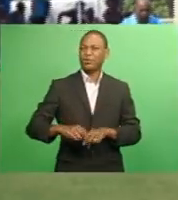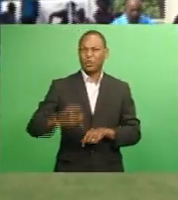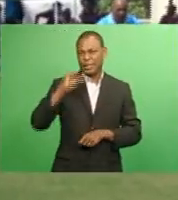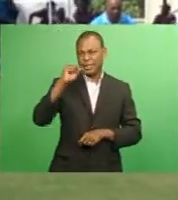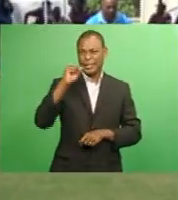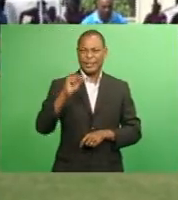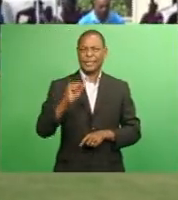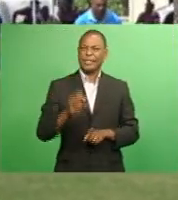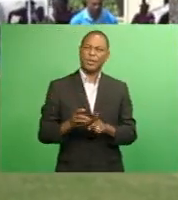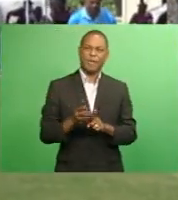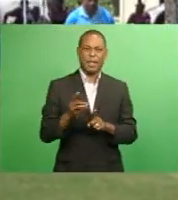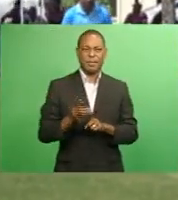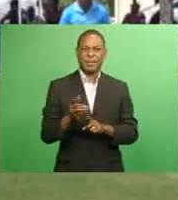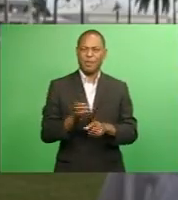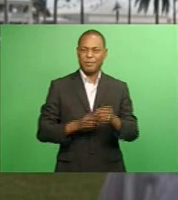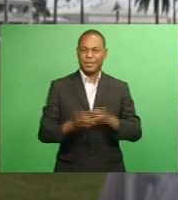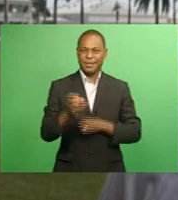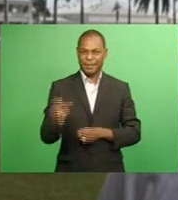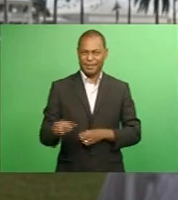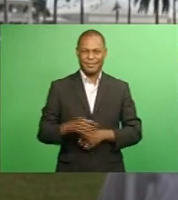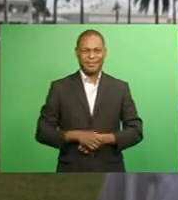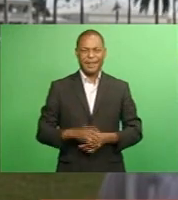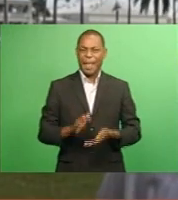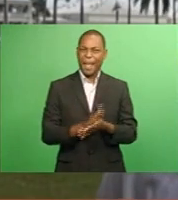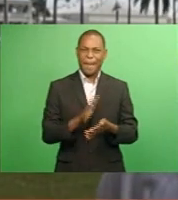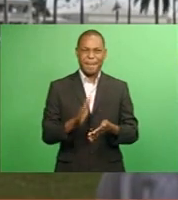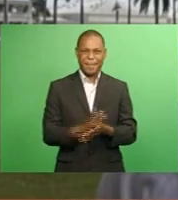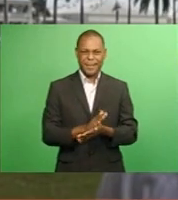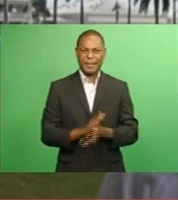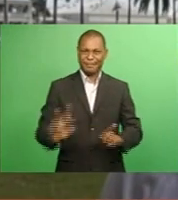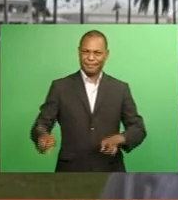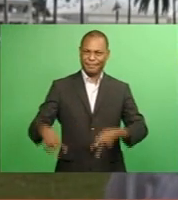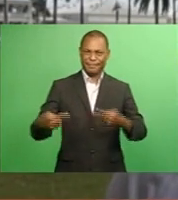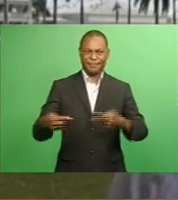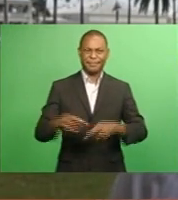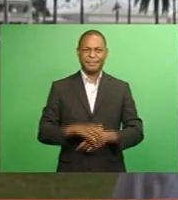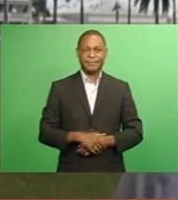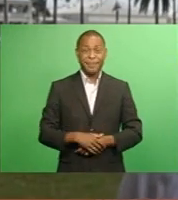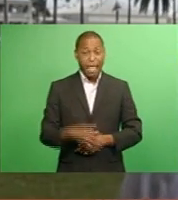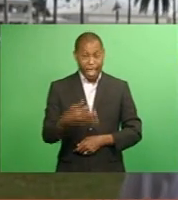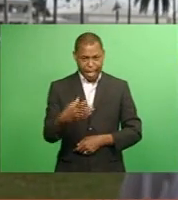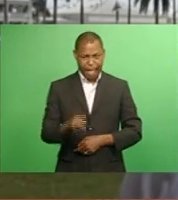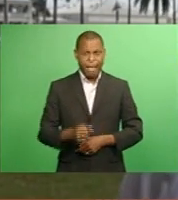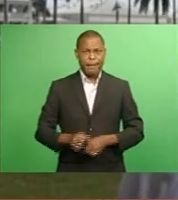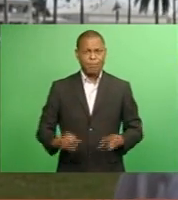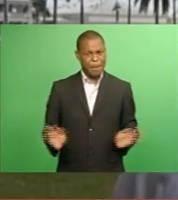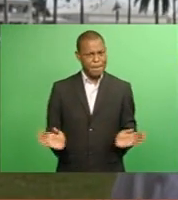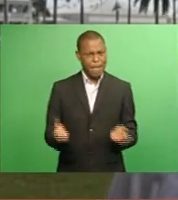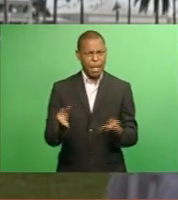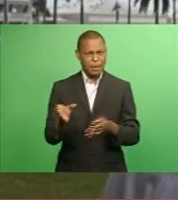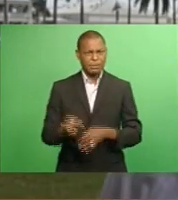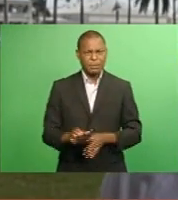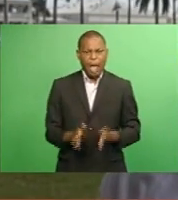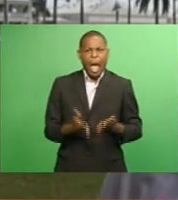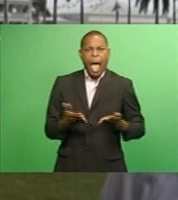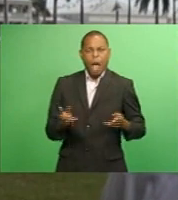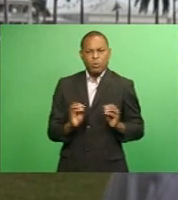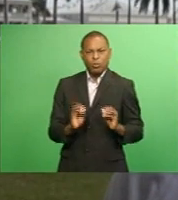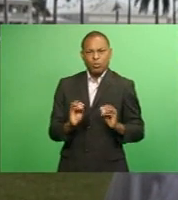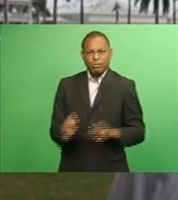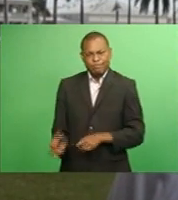to be part of the competition. Can show the younger players are coming up how they can play cricket in the national